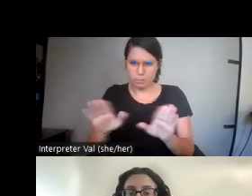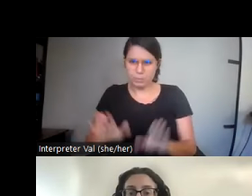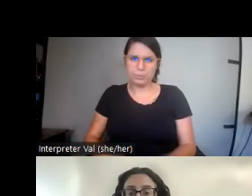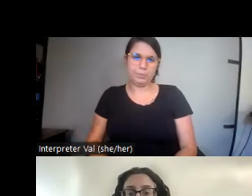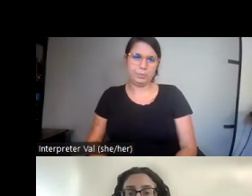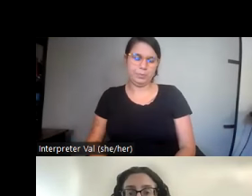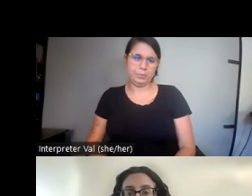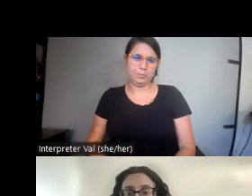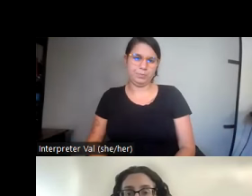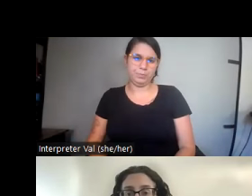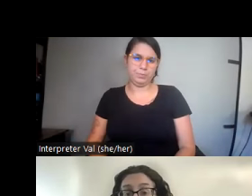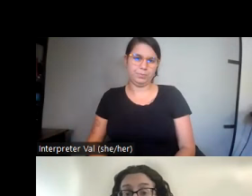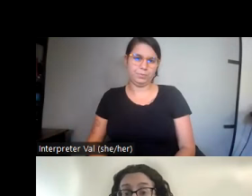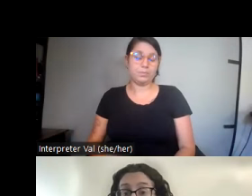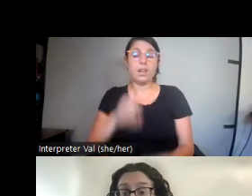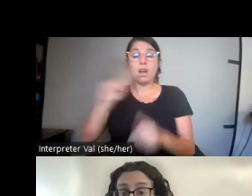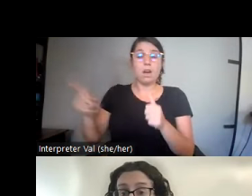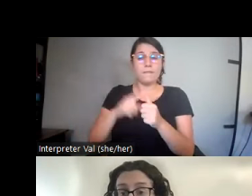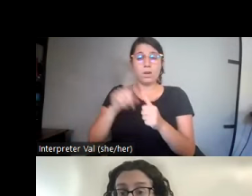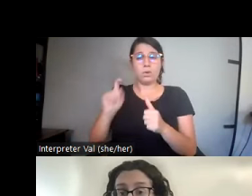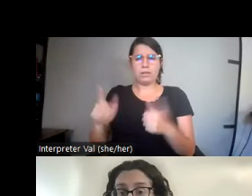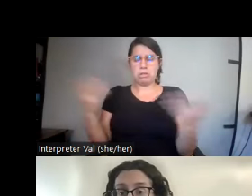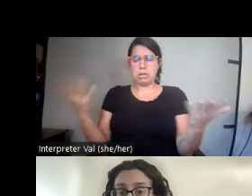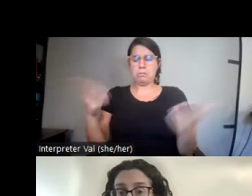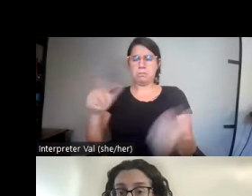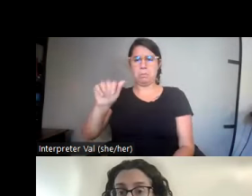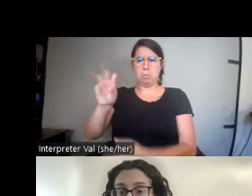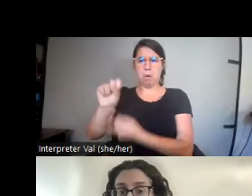So the first question is, what are the laws?